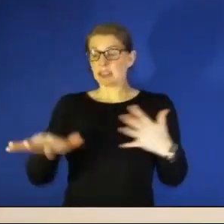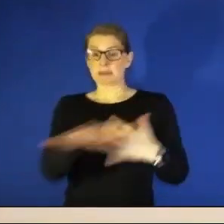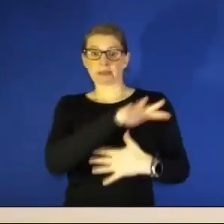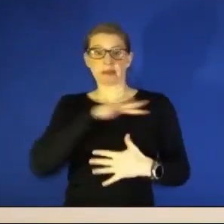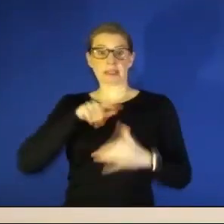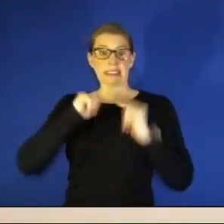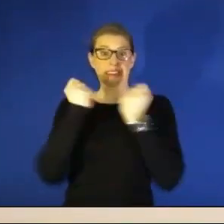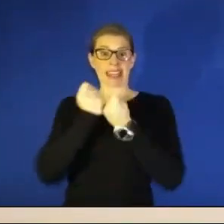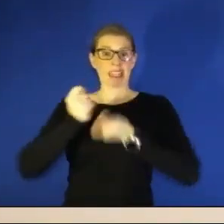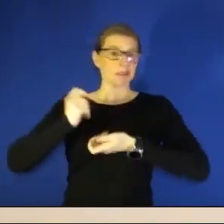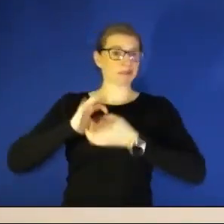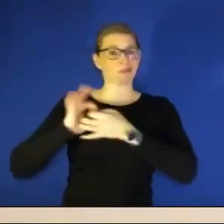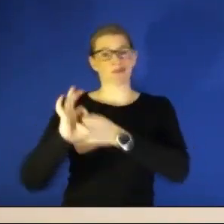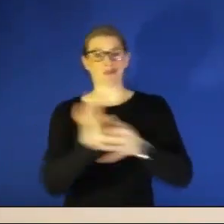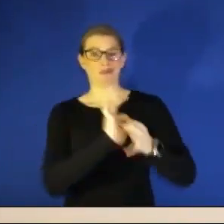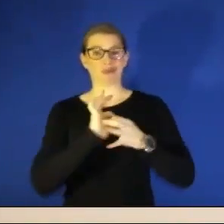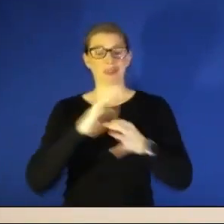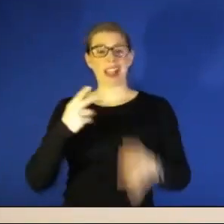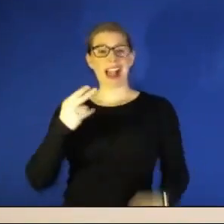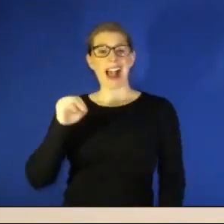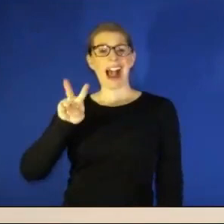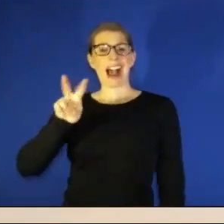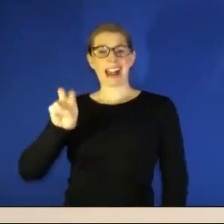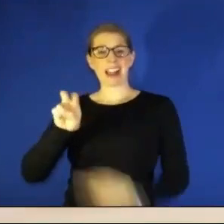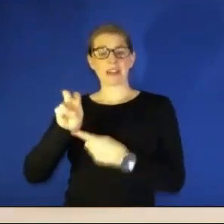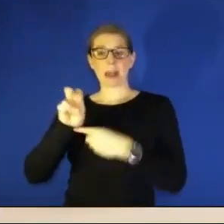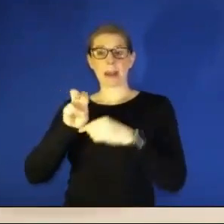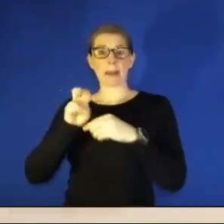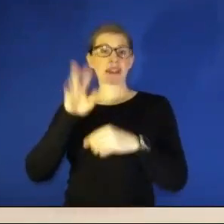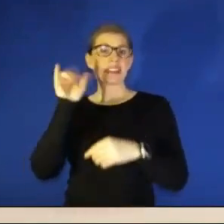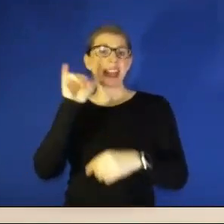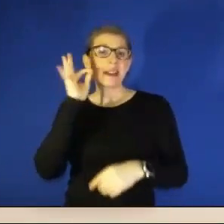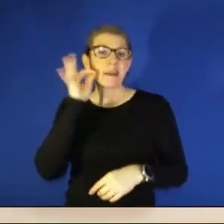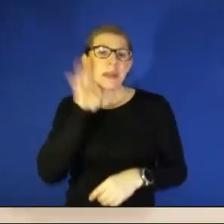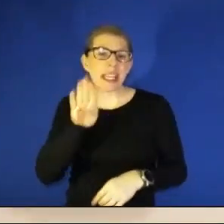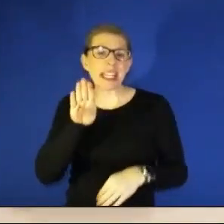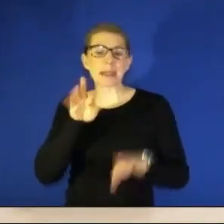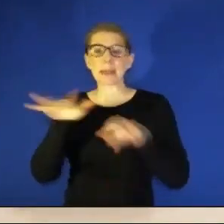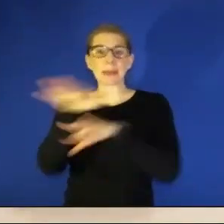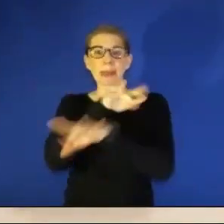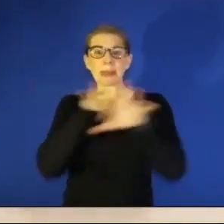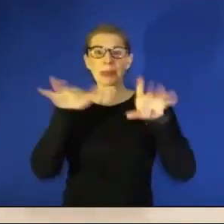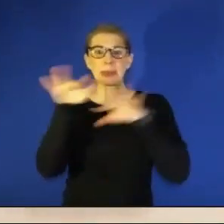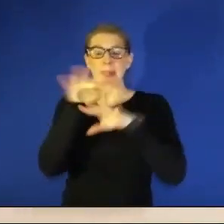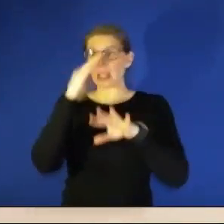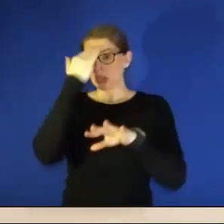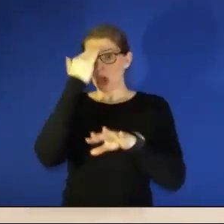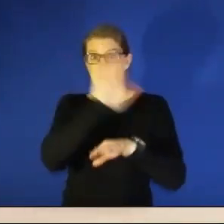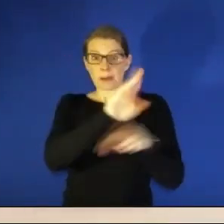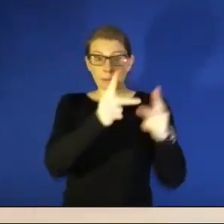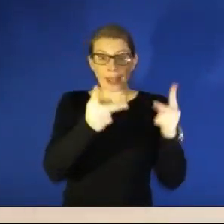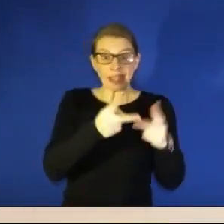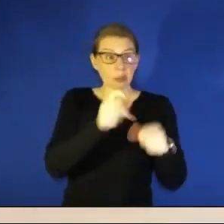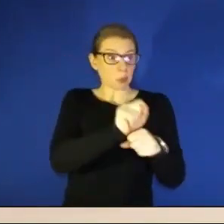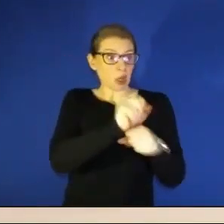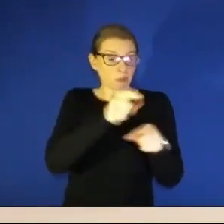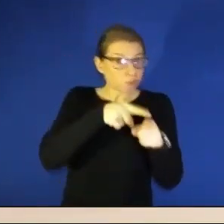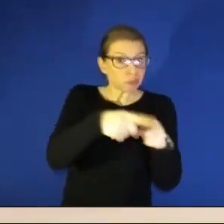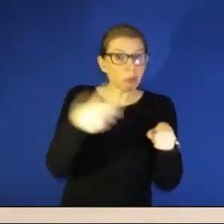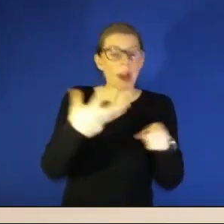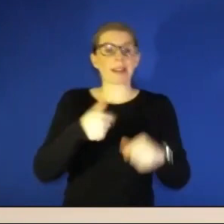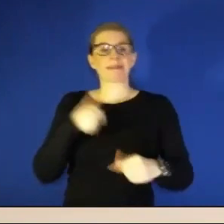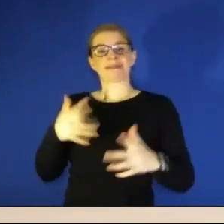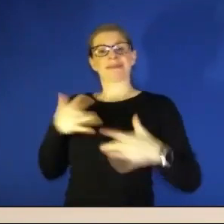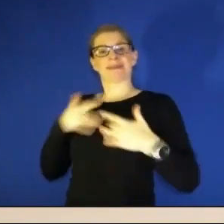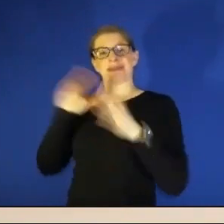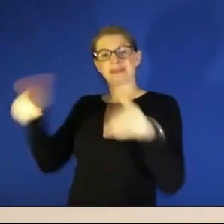like a hive where they're just all buzzing around, working together. Everybody knows where they need to be. Coming up, I am so excited to introduce you to